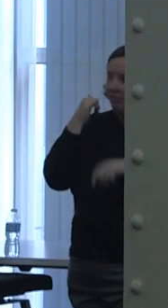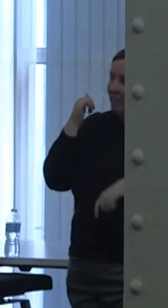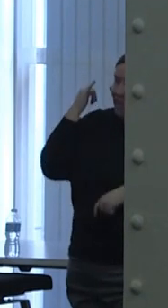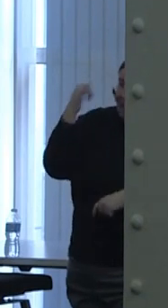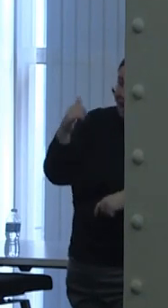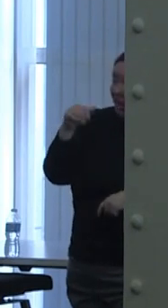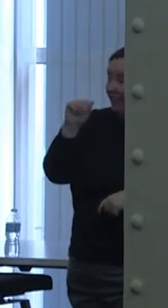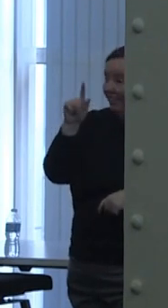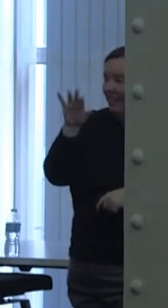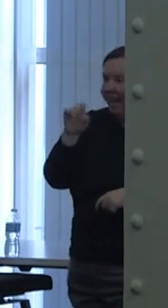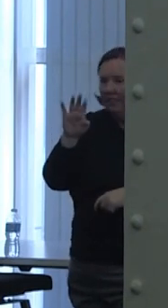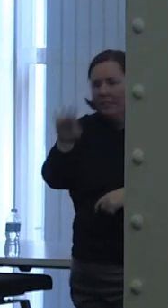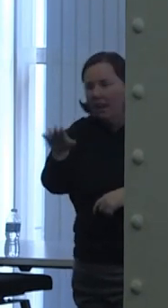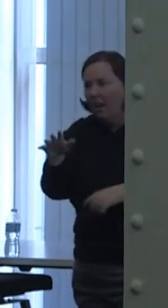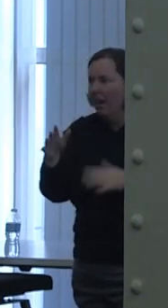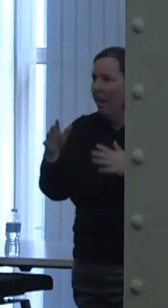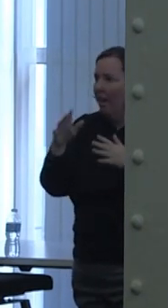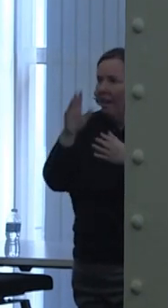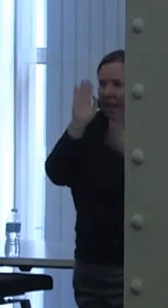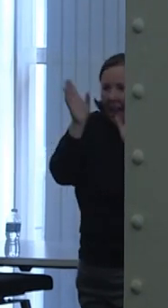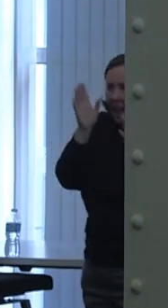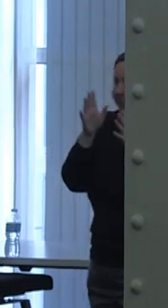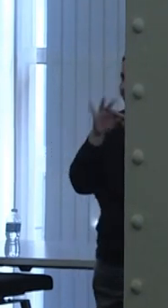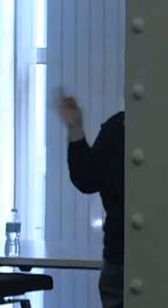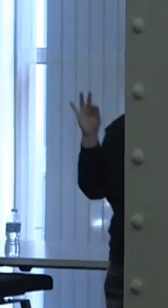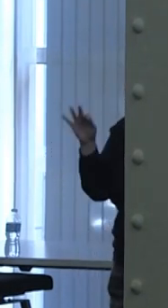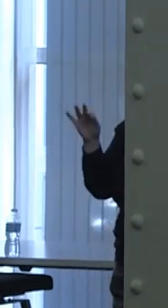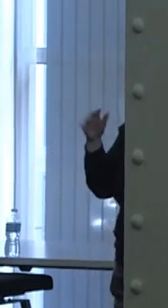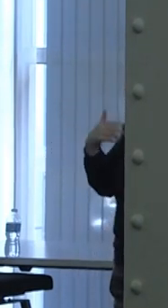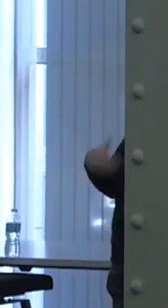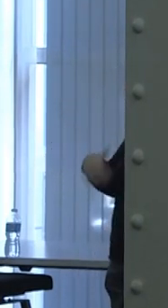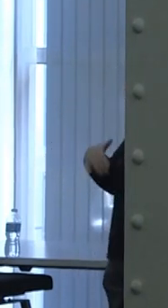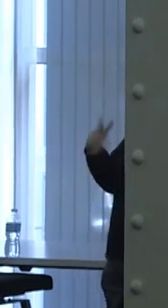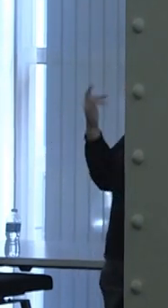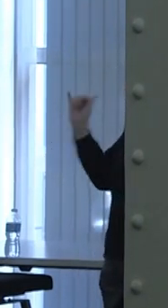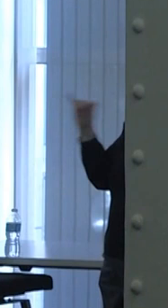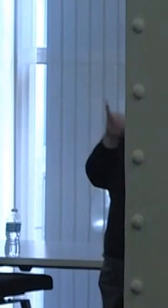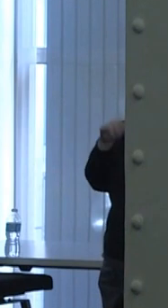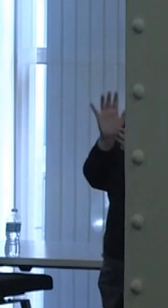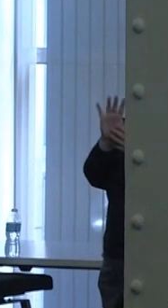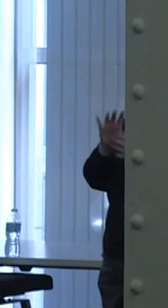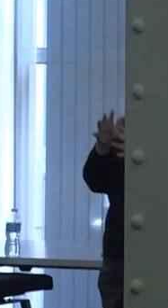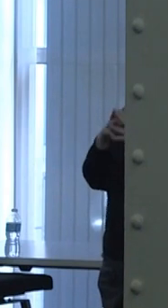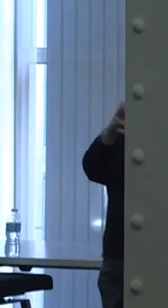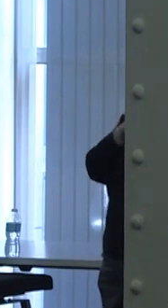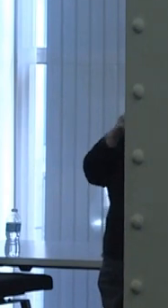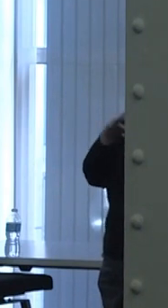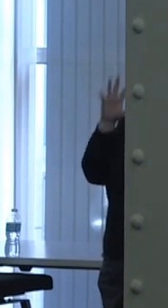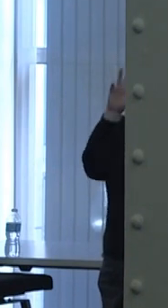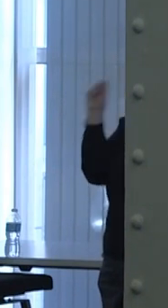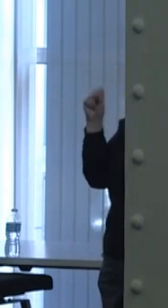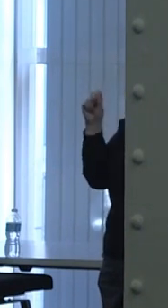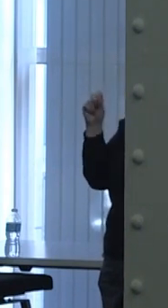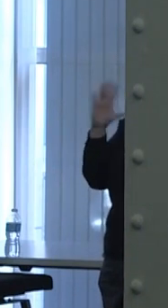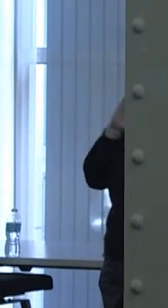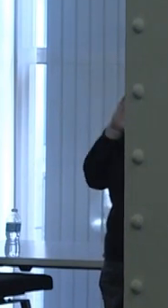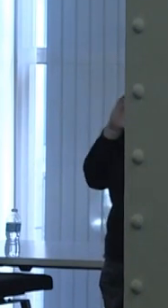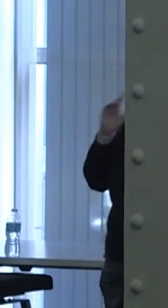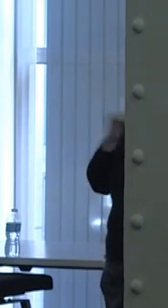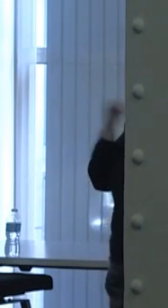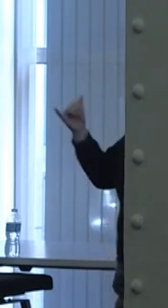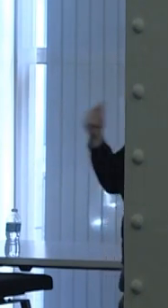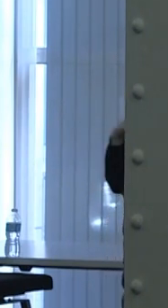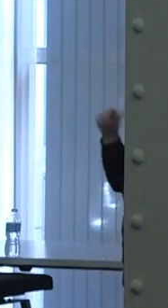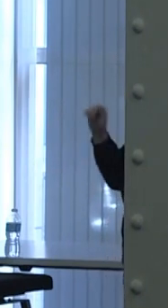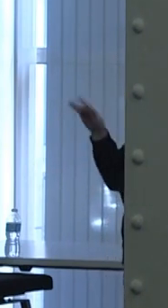called her, and I quite literally had a moment sort of out of the American president and said, "Hi, is Alice Wong available?"